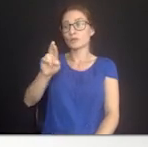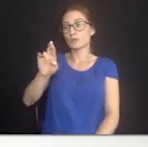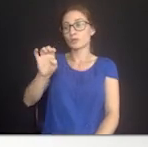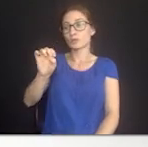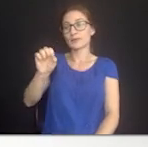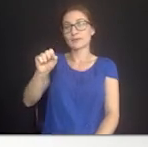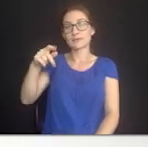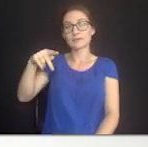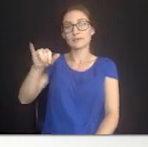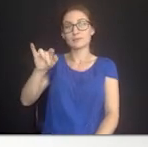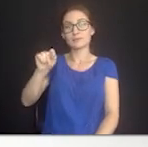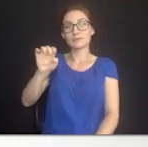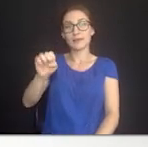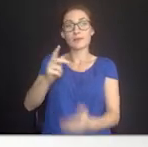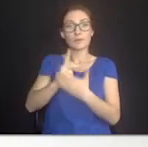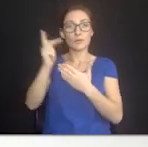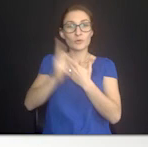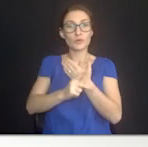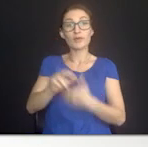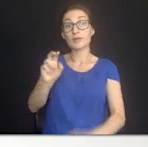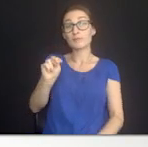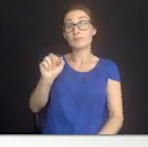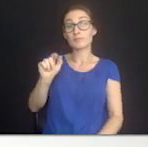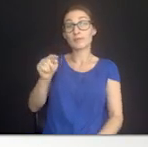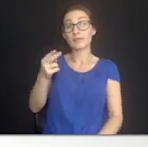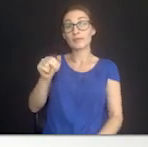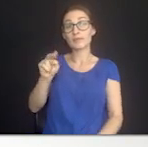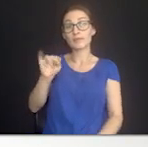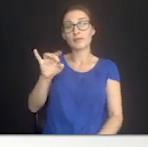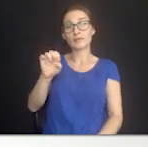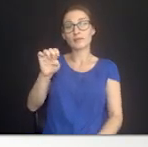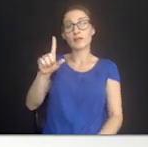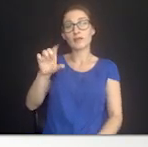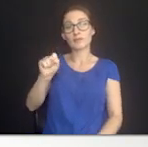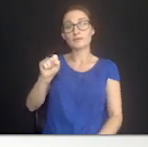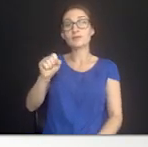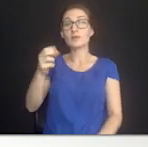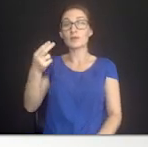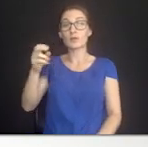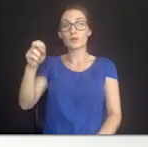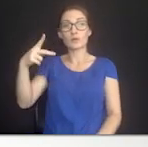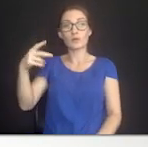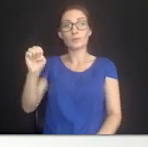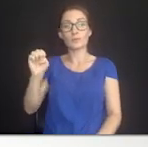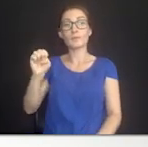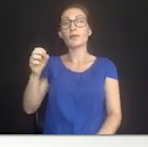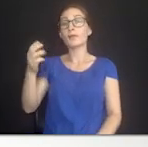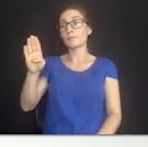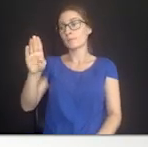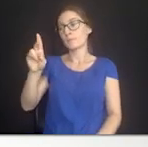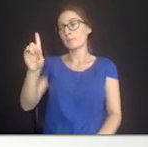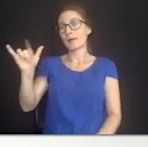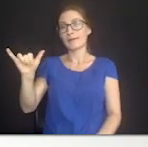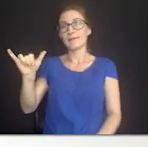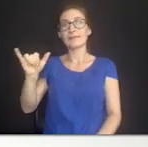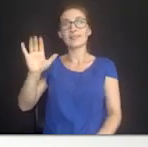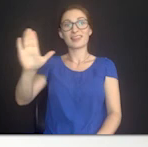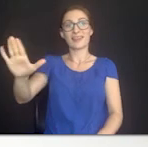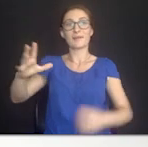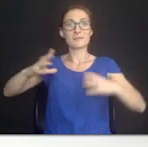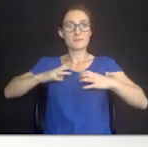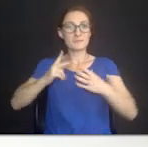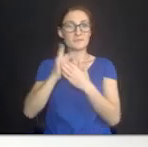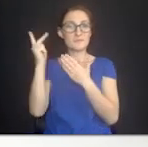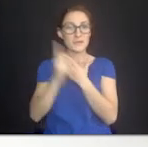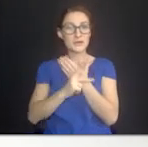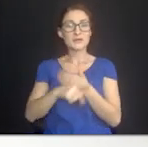My favorite respite program is the Nathaniel's Hope Buddy Break program. It matches a person with a developmental disability